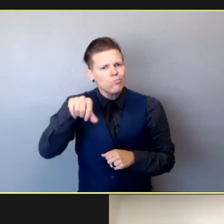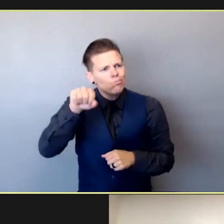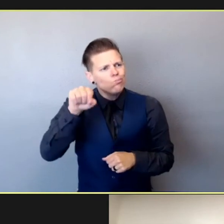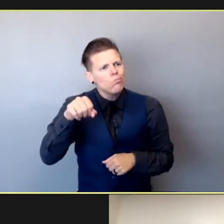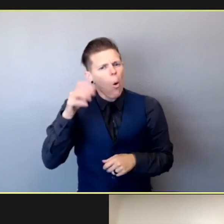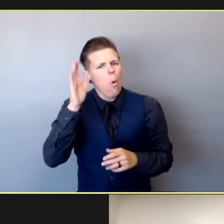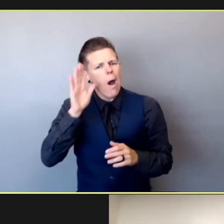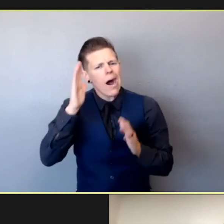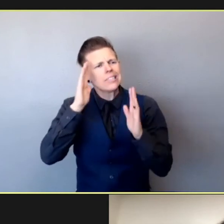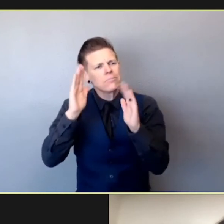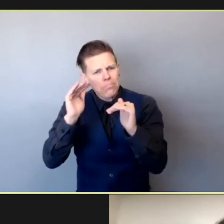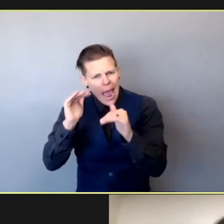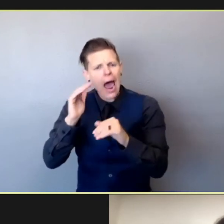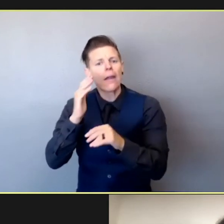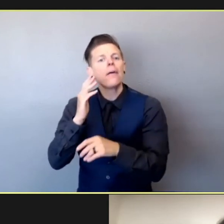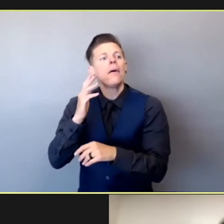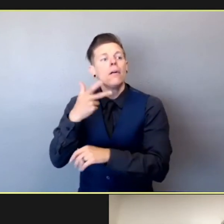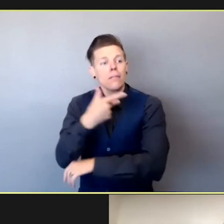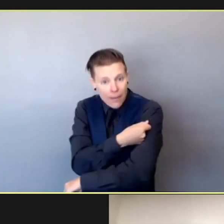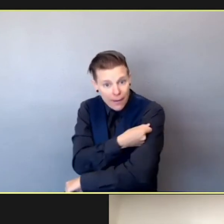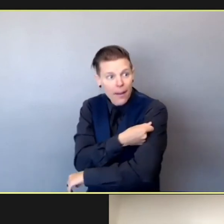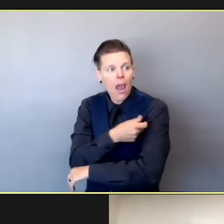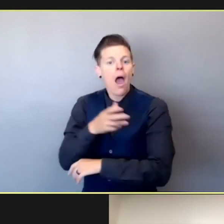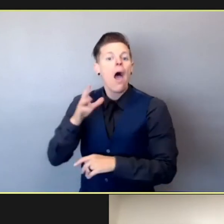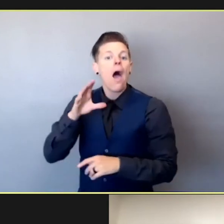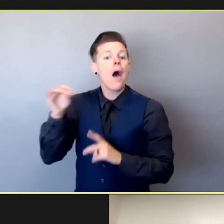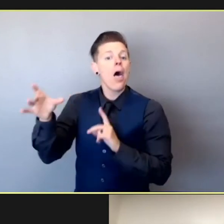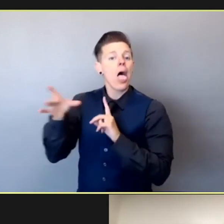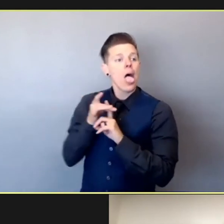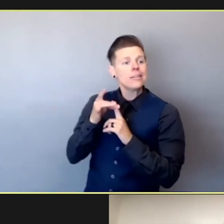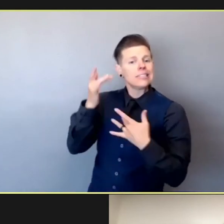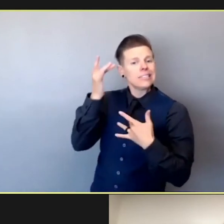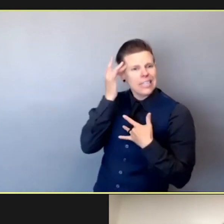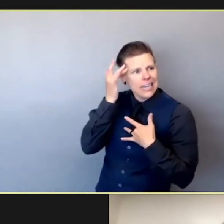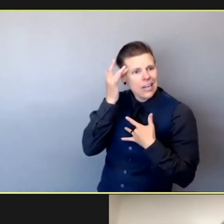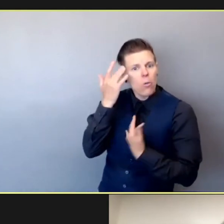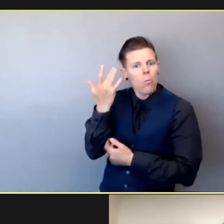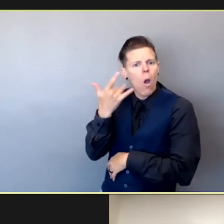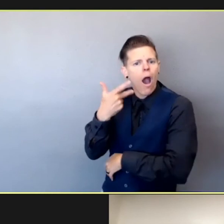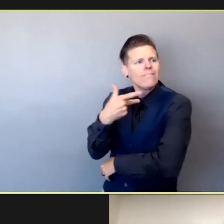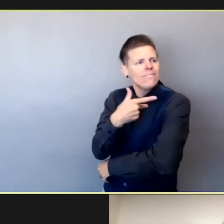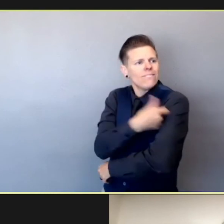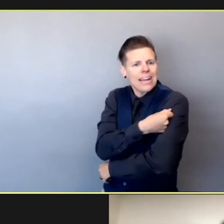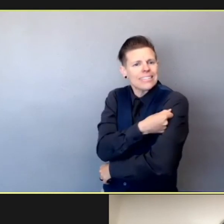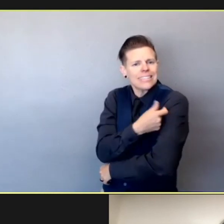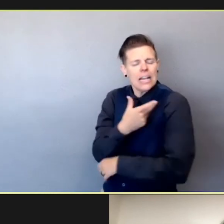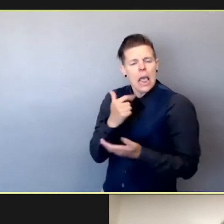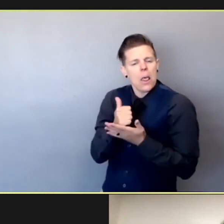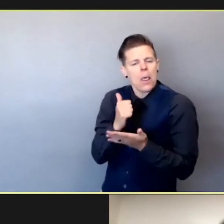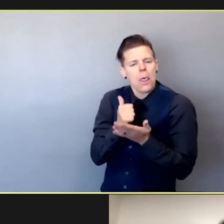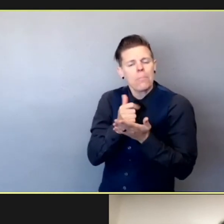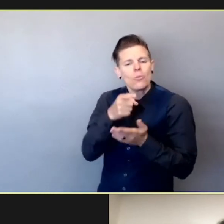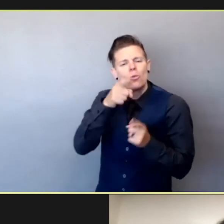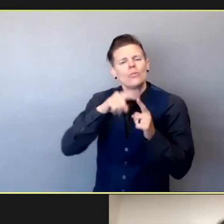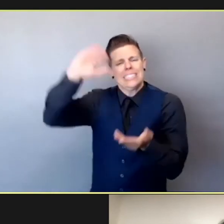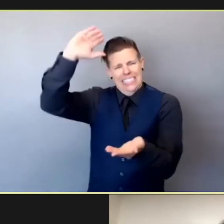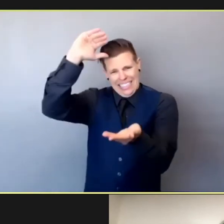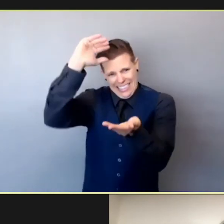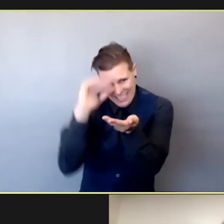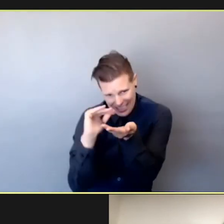always remember the reason for the vaccine is to, for the most part, prevent illness, prevent hospitalizations and